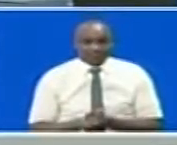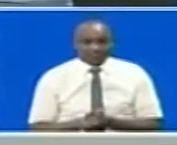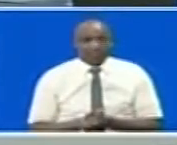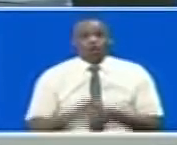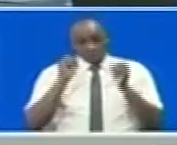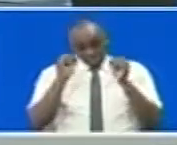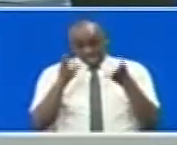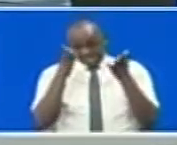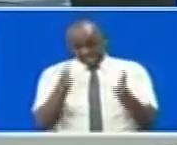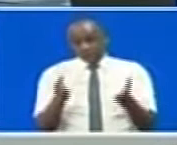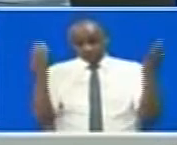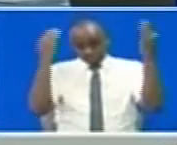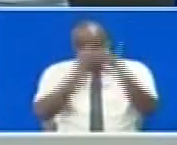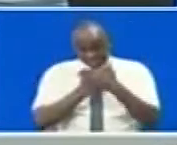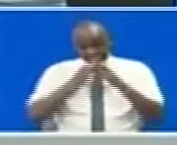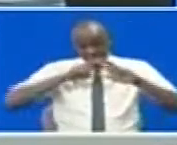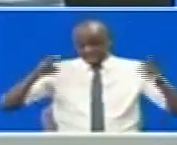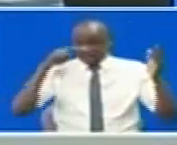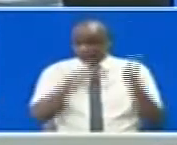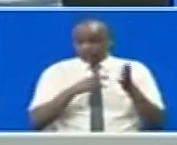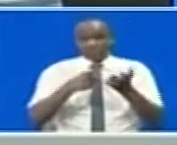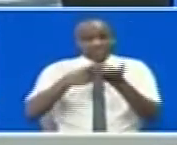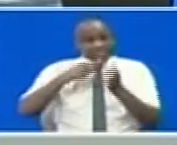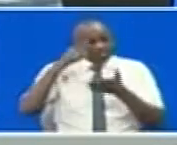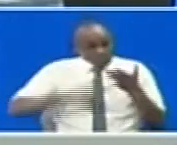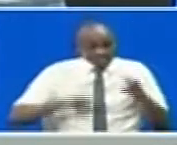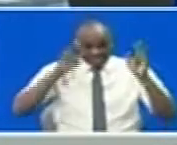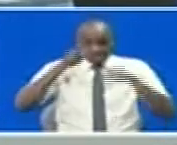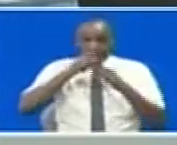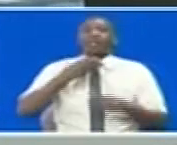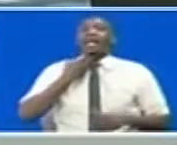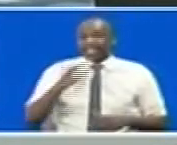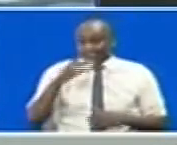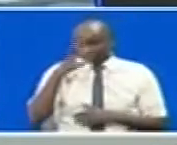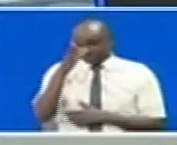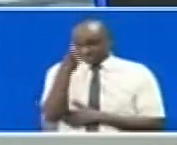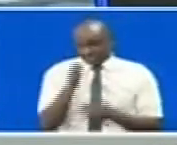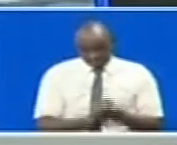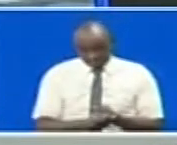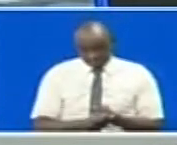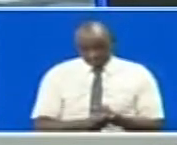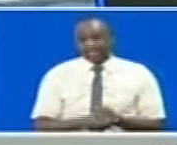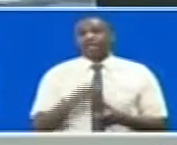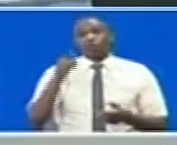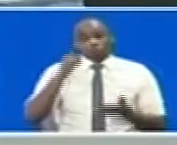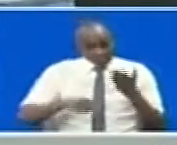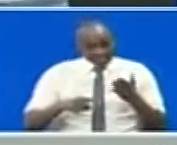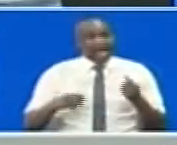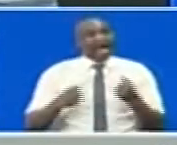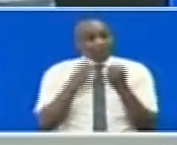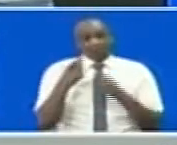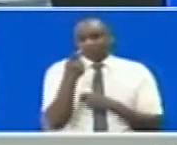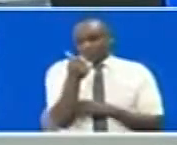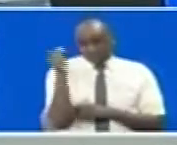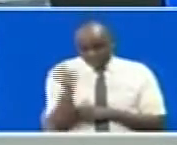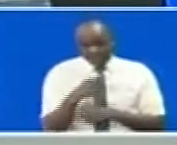All right, so tonight on Checkpoint, we're discussing the issue of hate speech in the country, considering that we've got just a few months